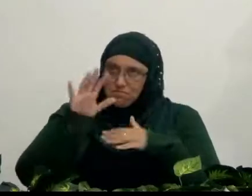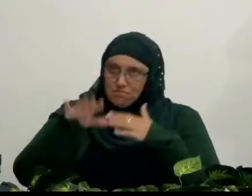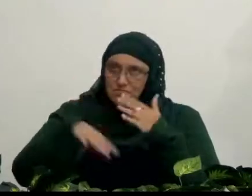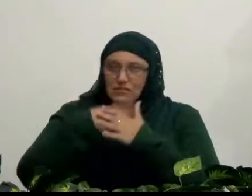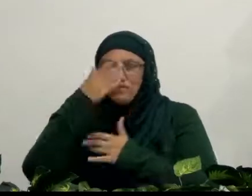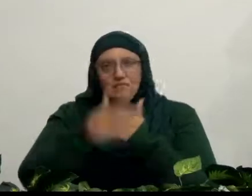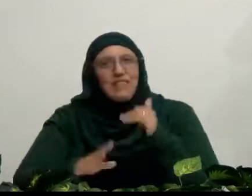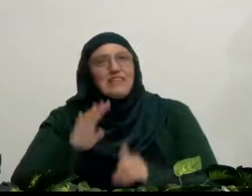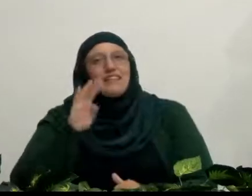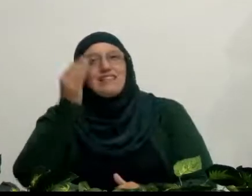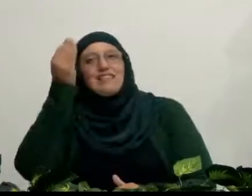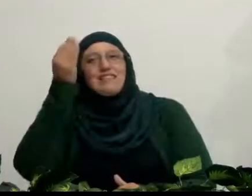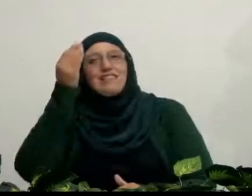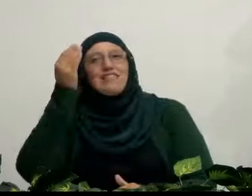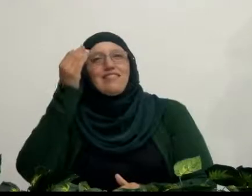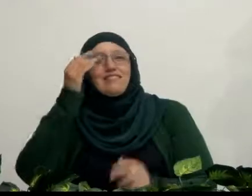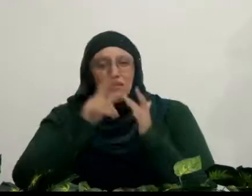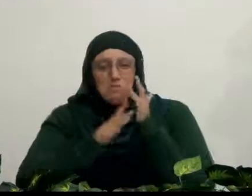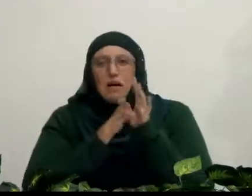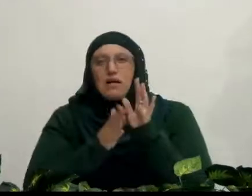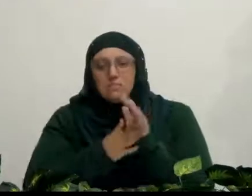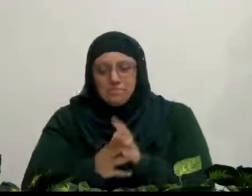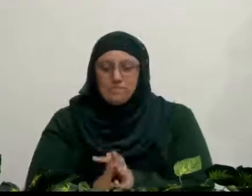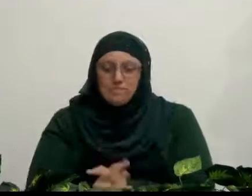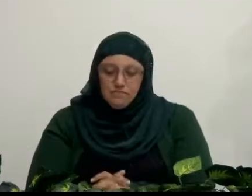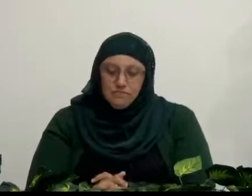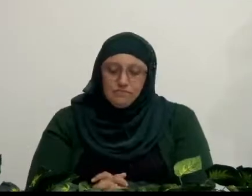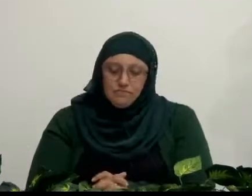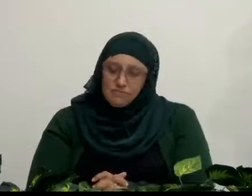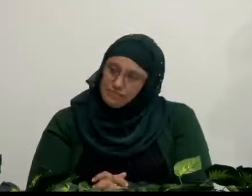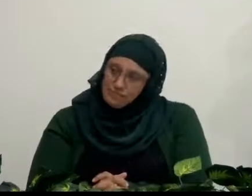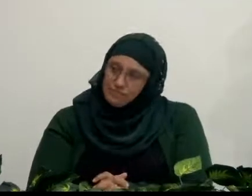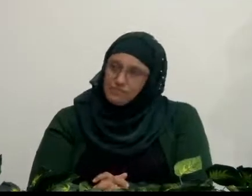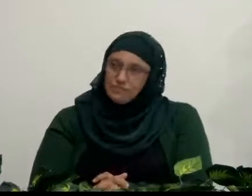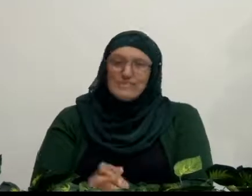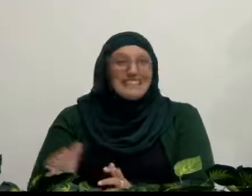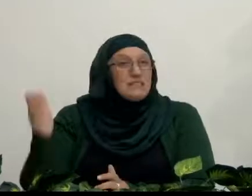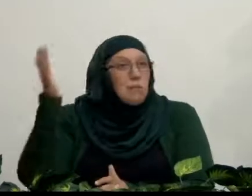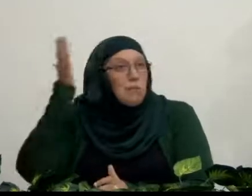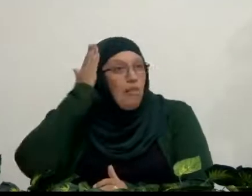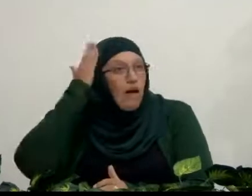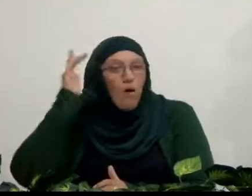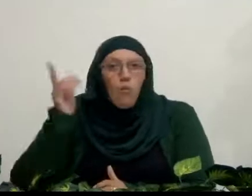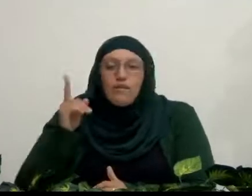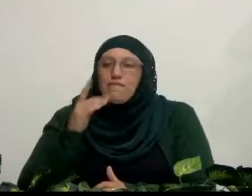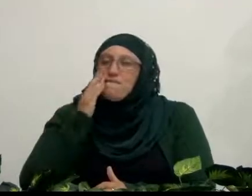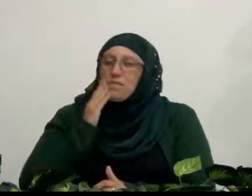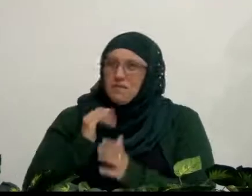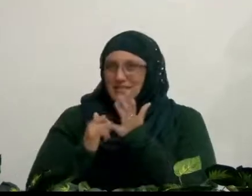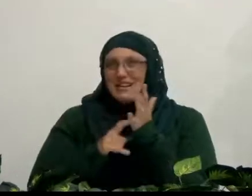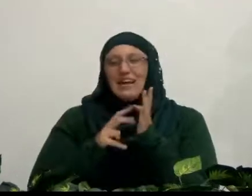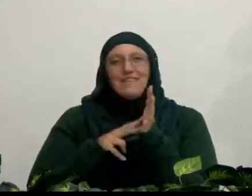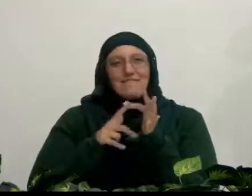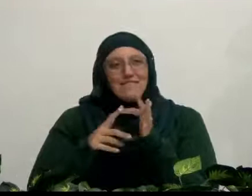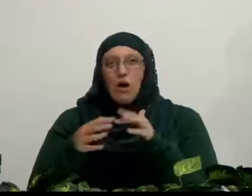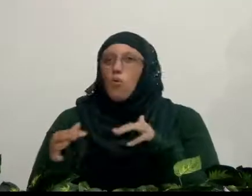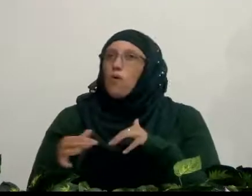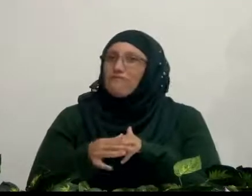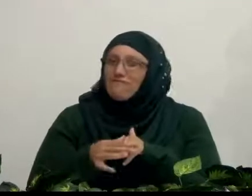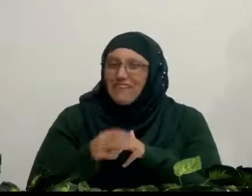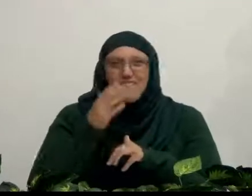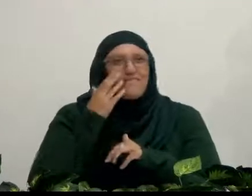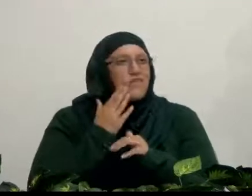story. Imam al-Hadi alayhi salam, his mother is a female slave. His wife was a female